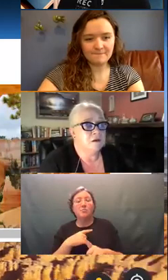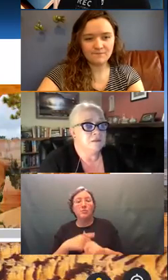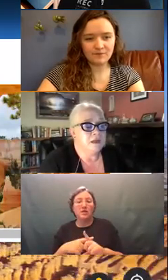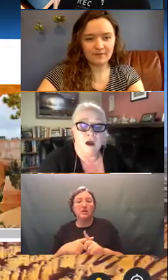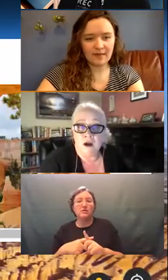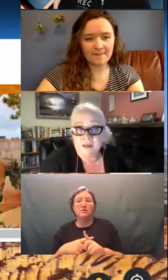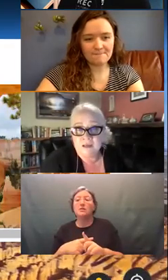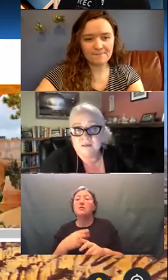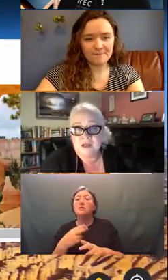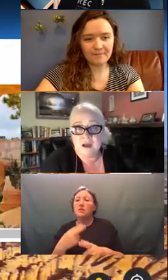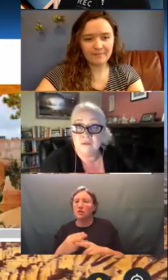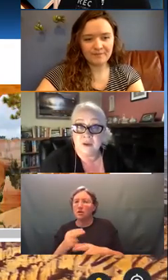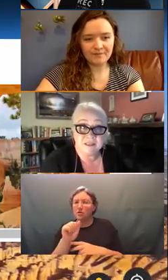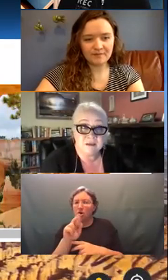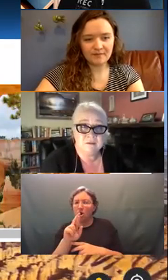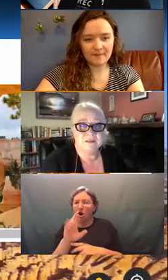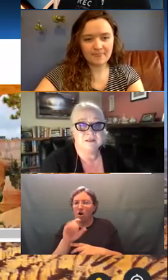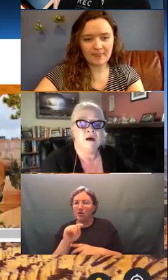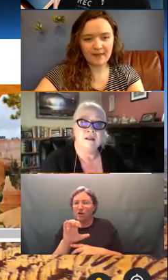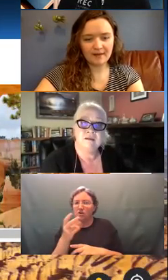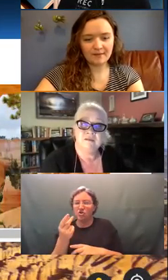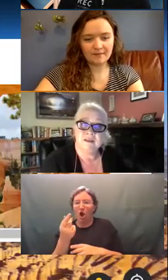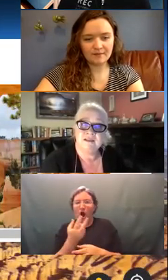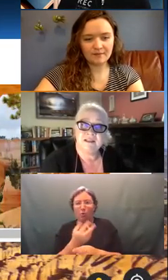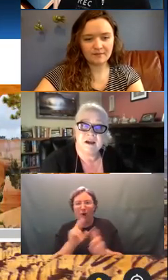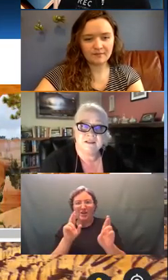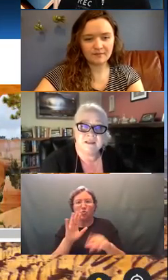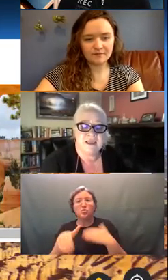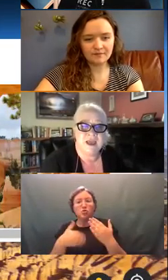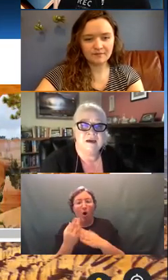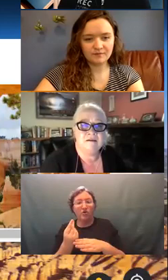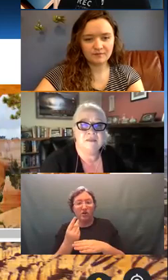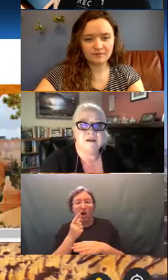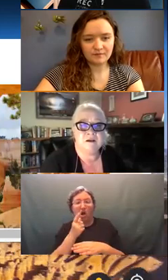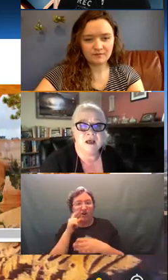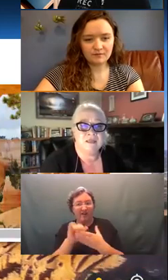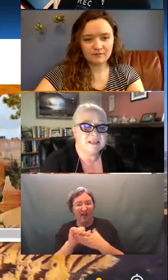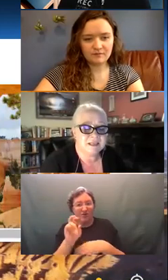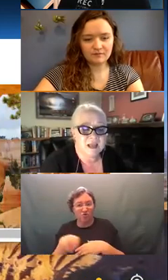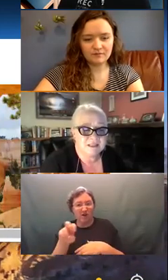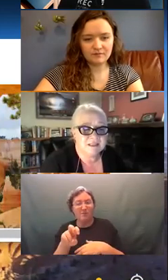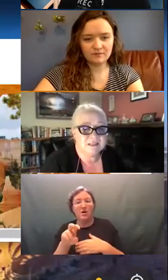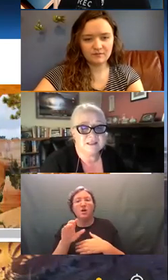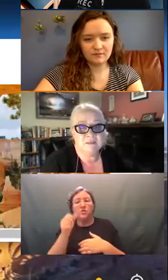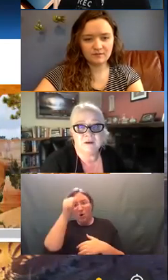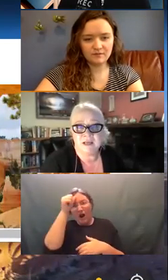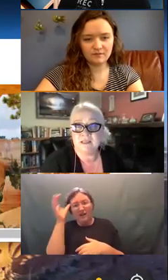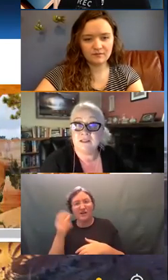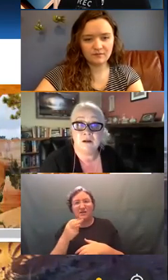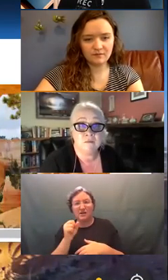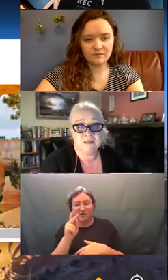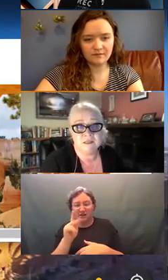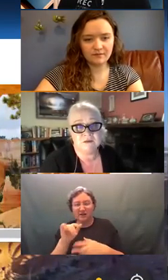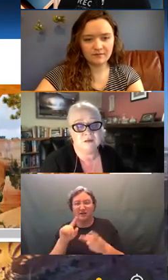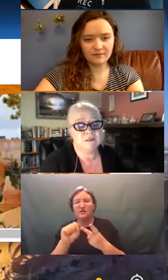they're called the Arctic Dog Rescue. And so all of the dogs that they have, they're Alaskan Huskies and Siberian Huskies,